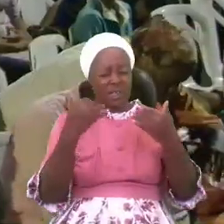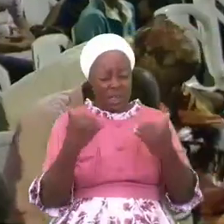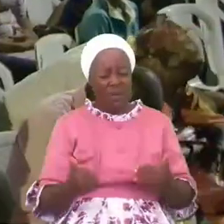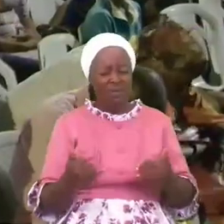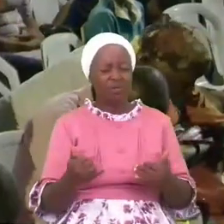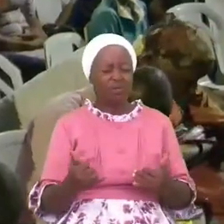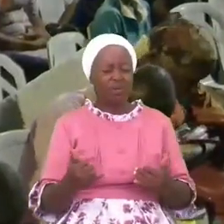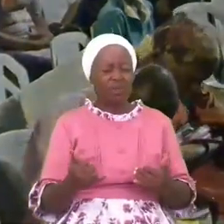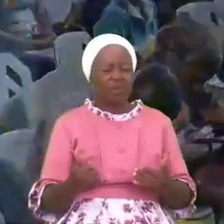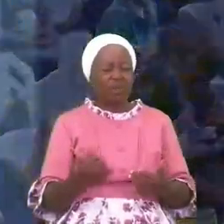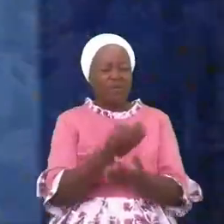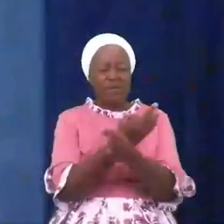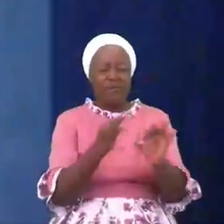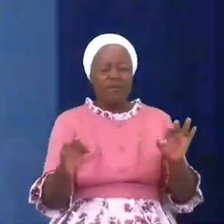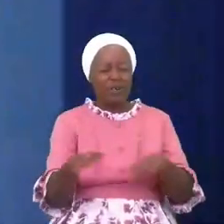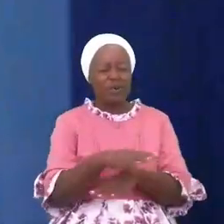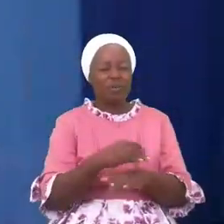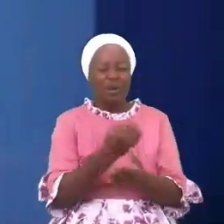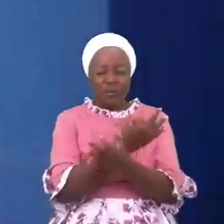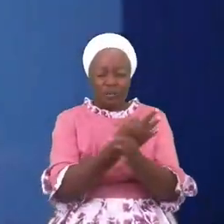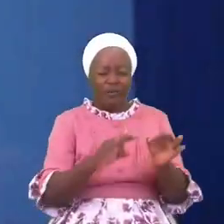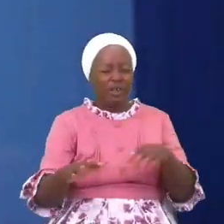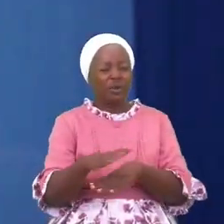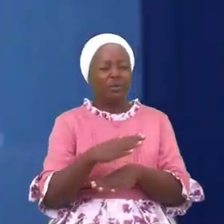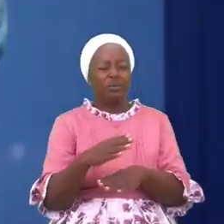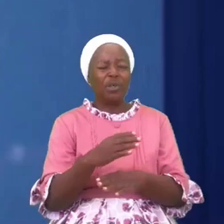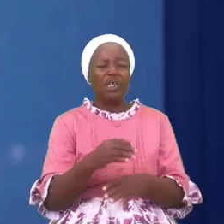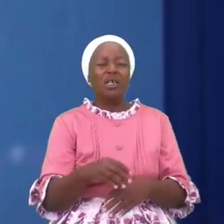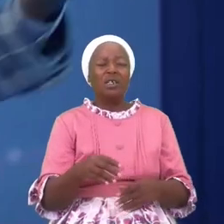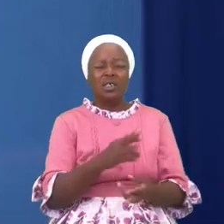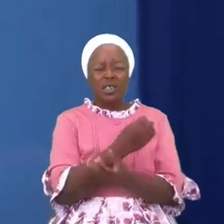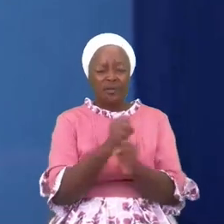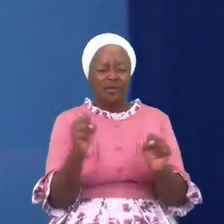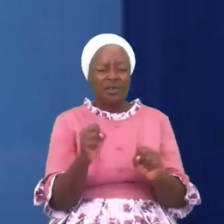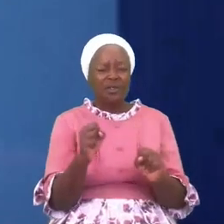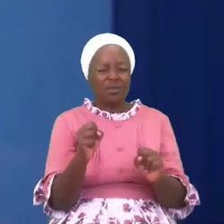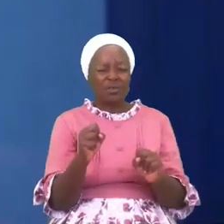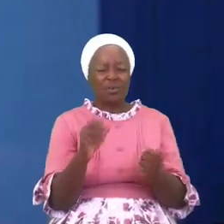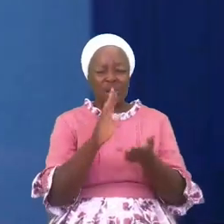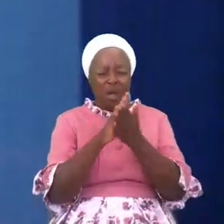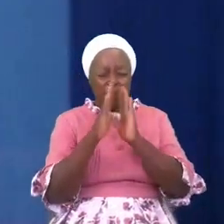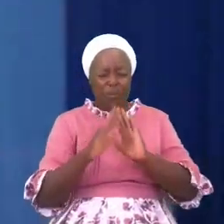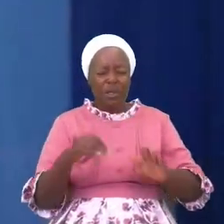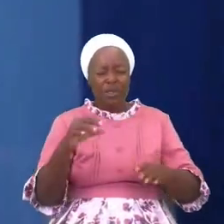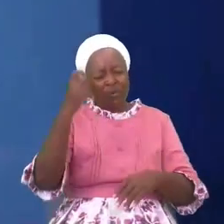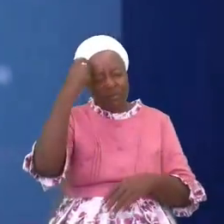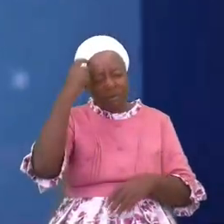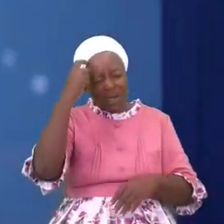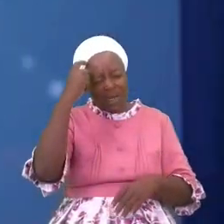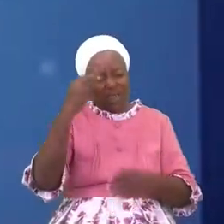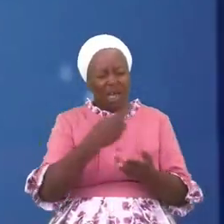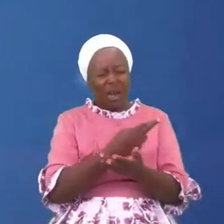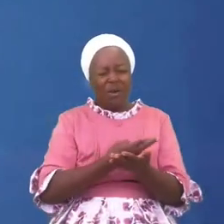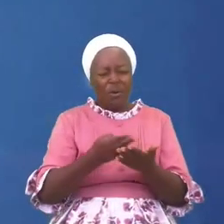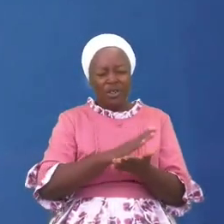Freedom, redemption, peace of mind, righteousness, the righteousness of Christ, give